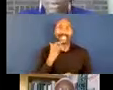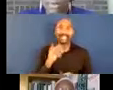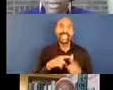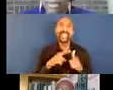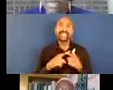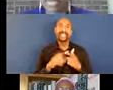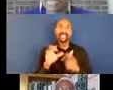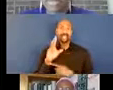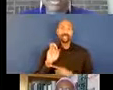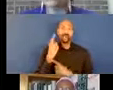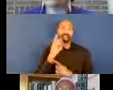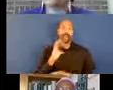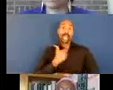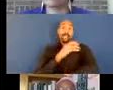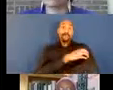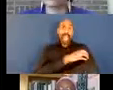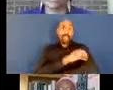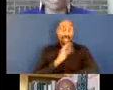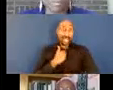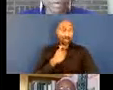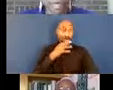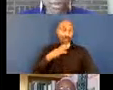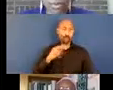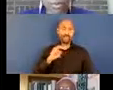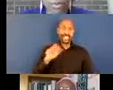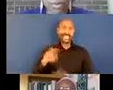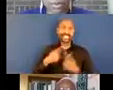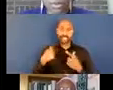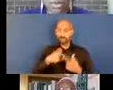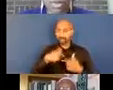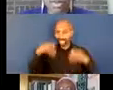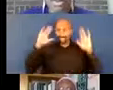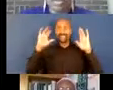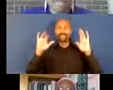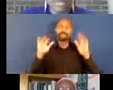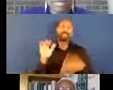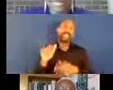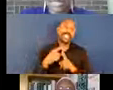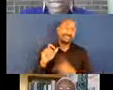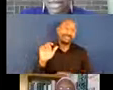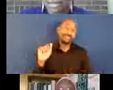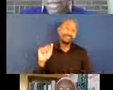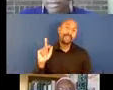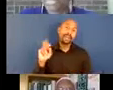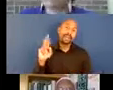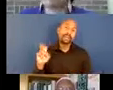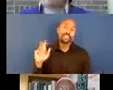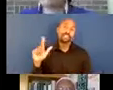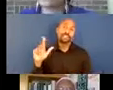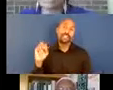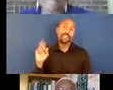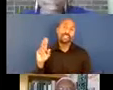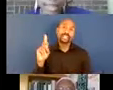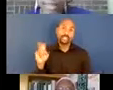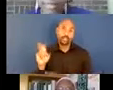womanness. We give up the future of our worlds, end quote. My book seeks to name something.